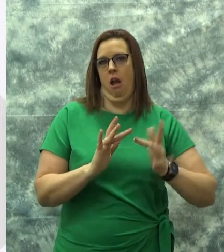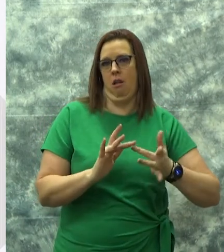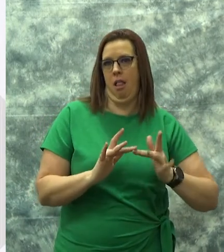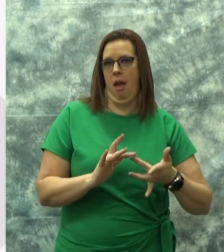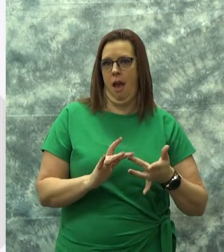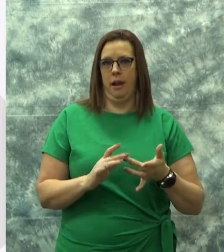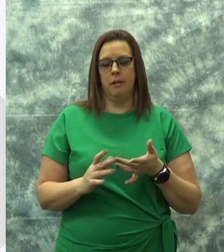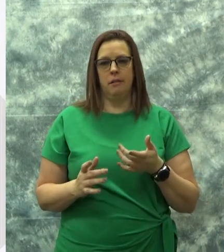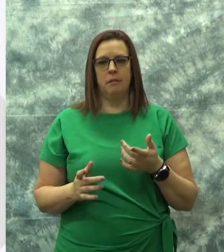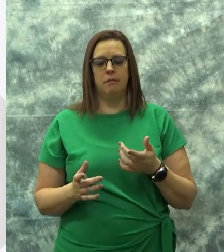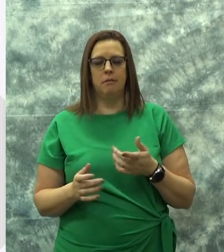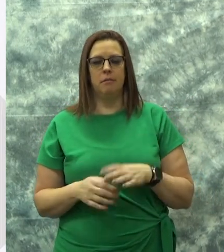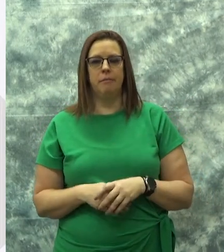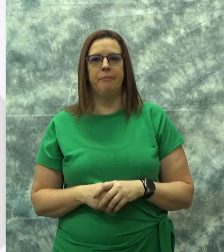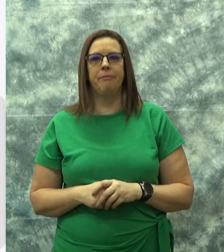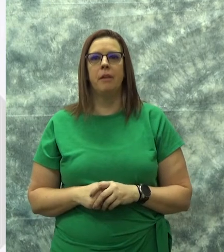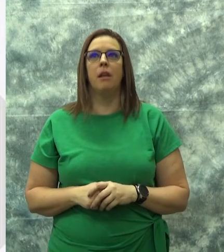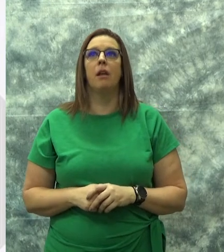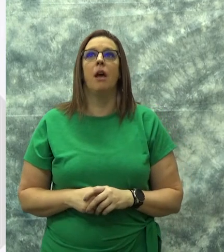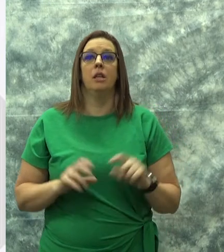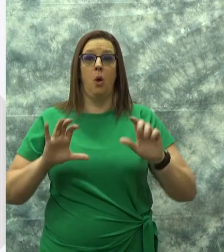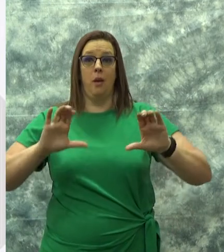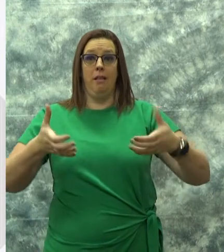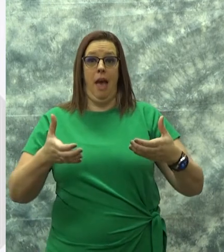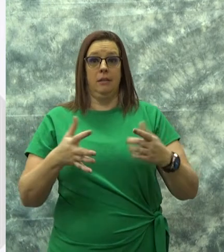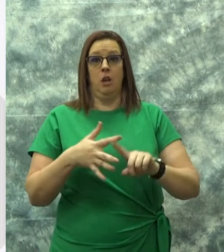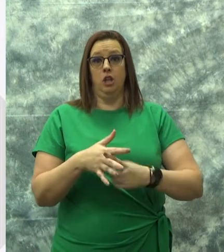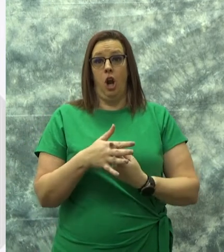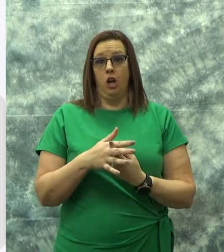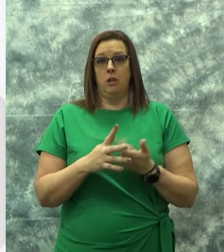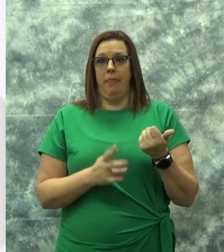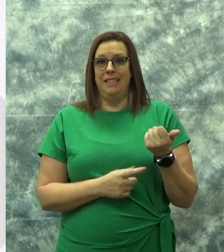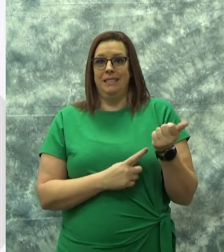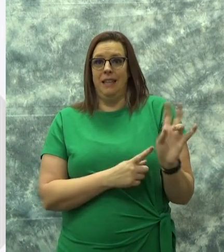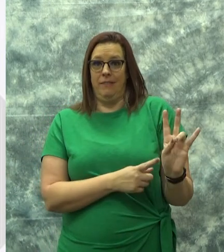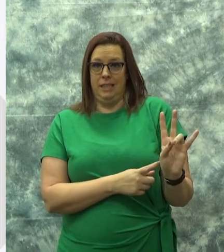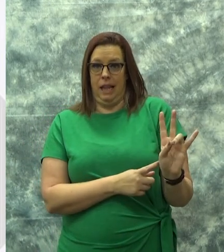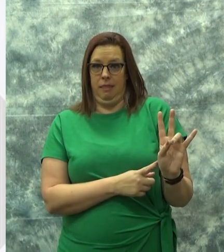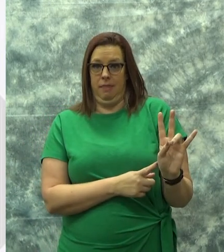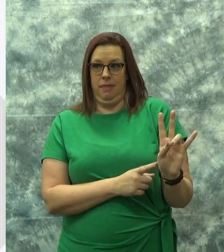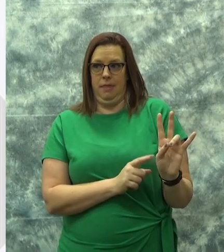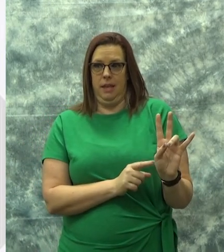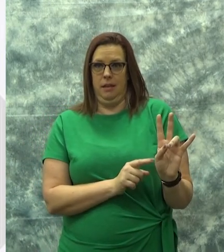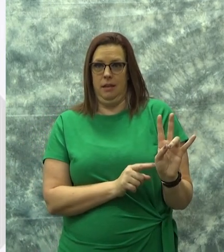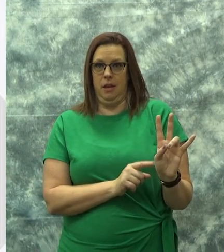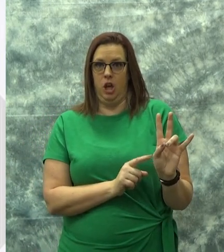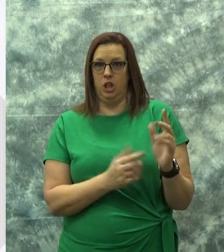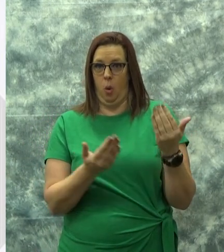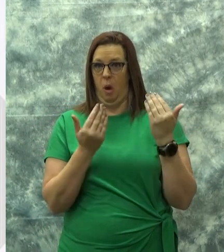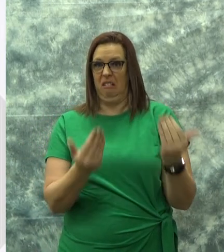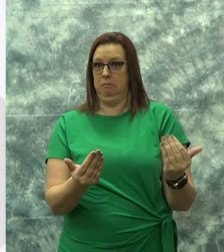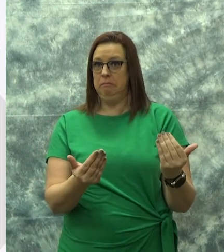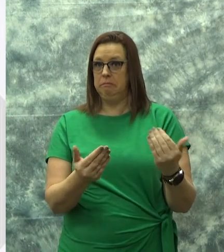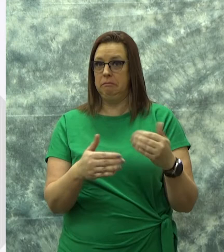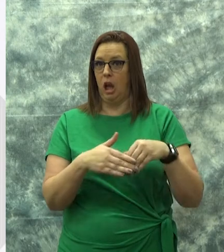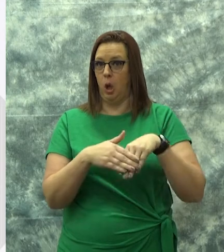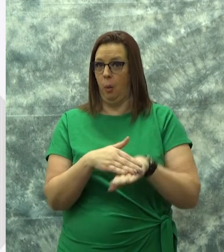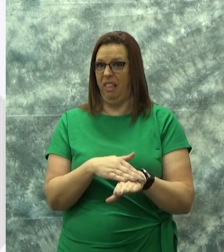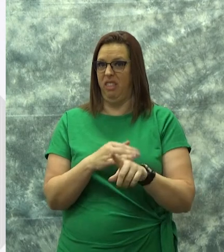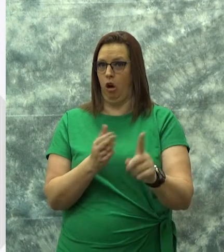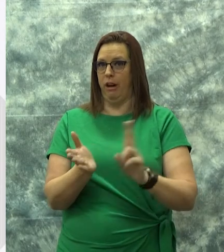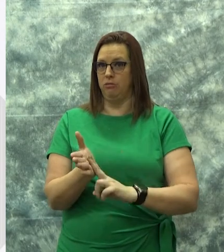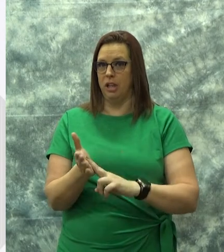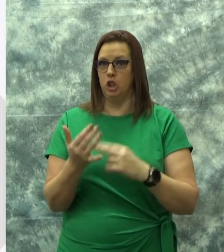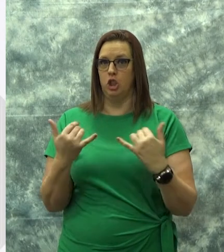and also register for classes there. And the class starts here on the 17th, so want to get into the portal and